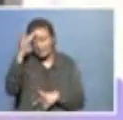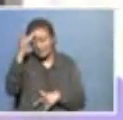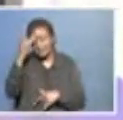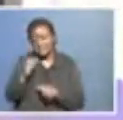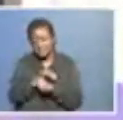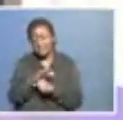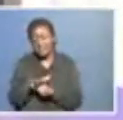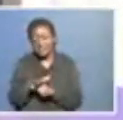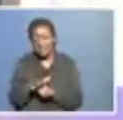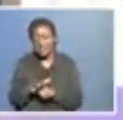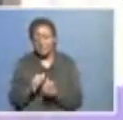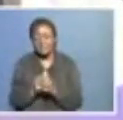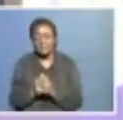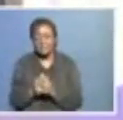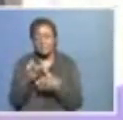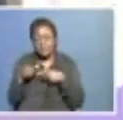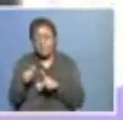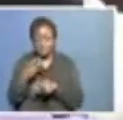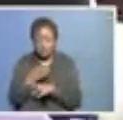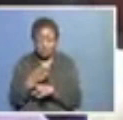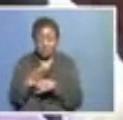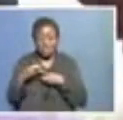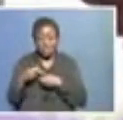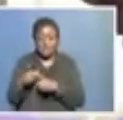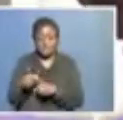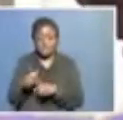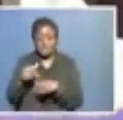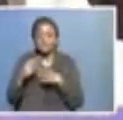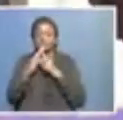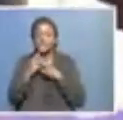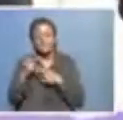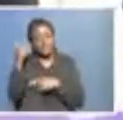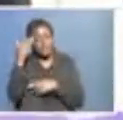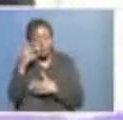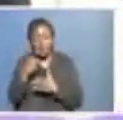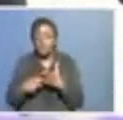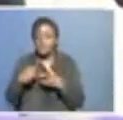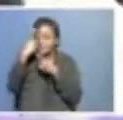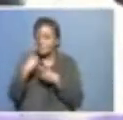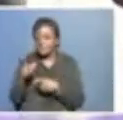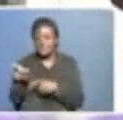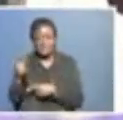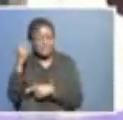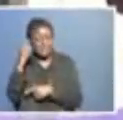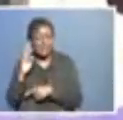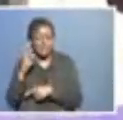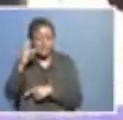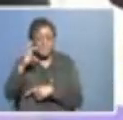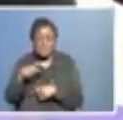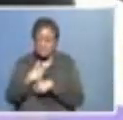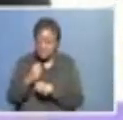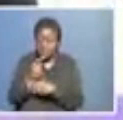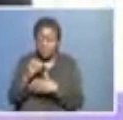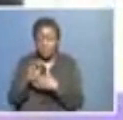heading in the right direction in respect to those responses. So while I don't know what decisions you think we have to make or what